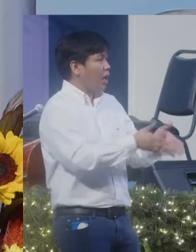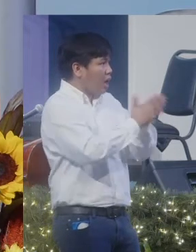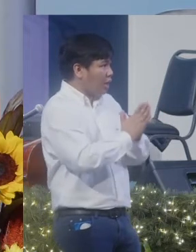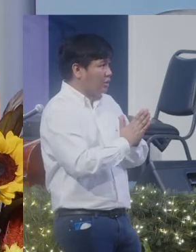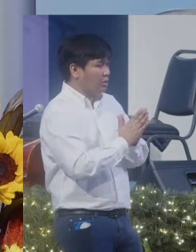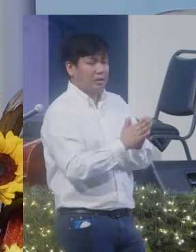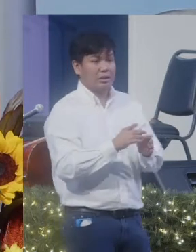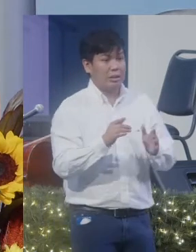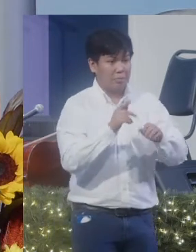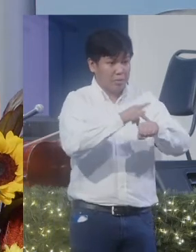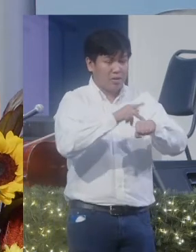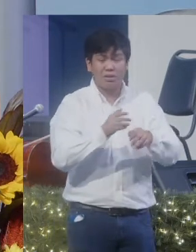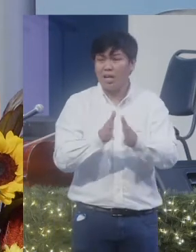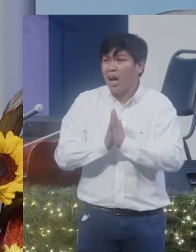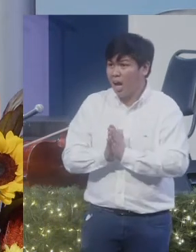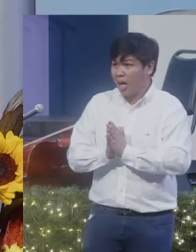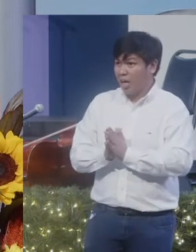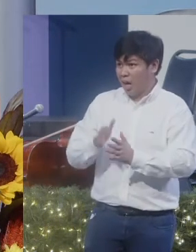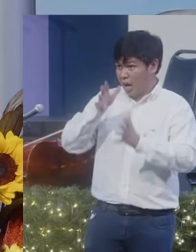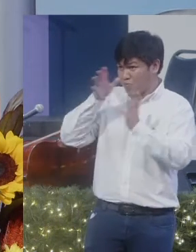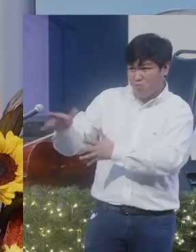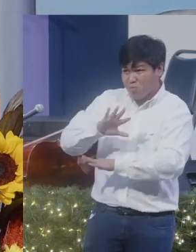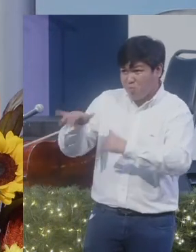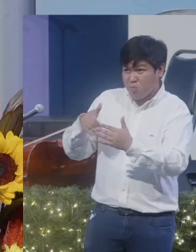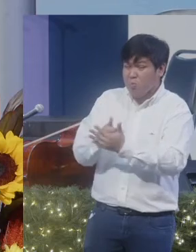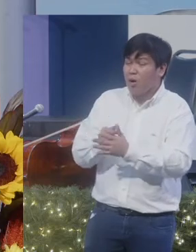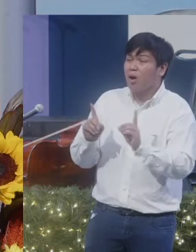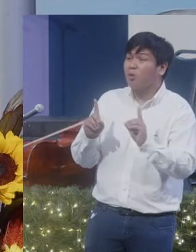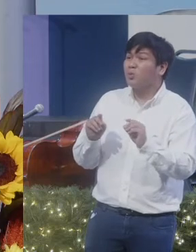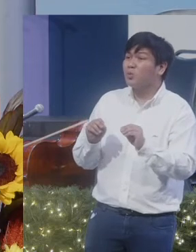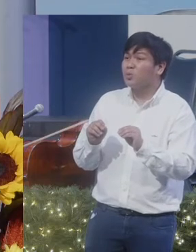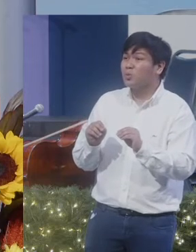Anong pwede namin asahan, Panginoon? Iniwan na namin